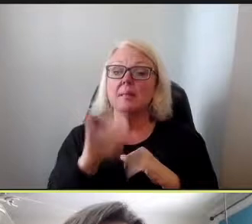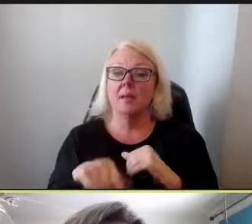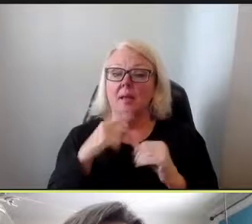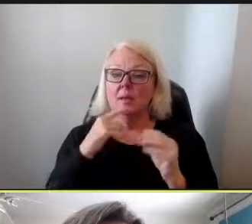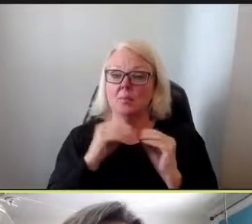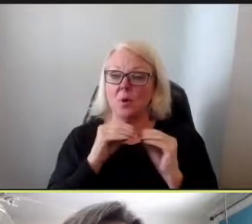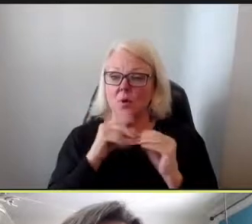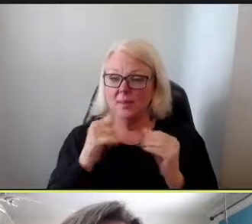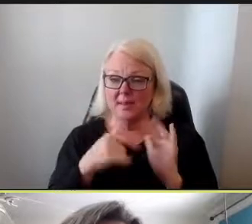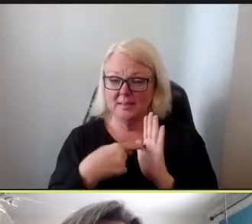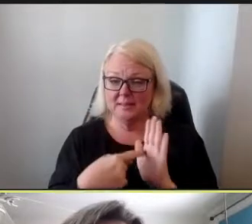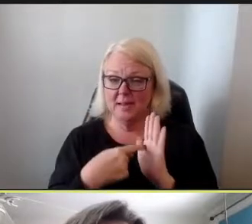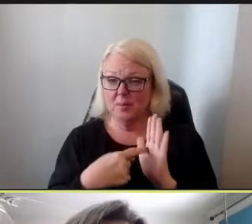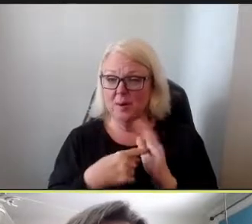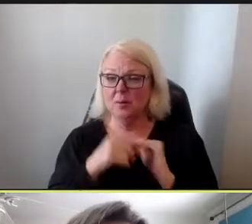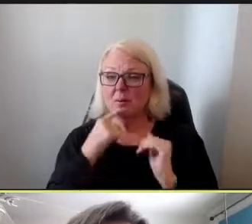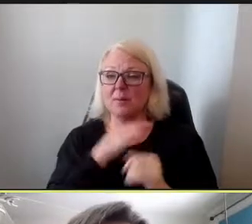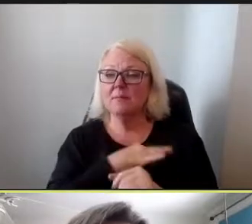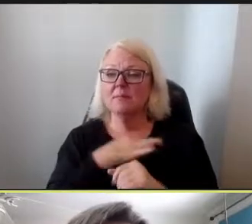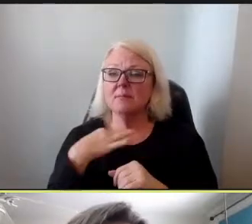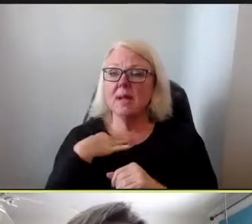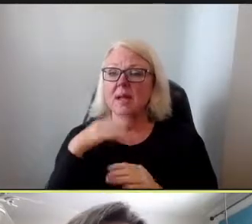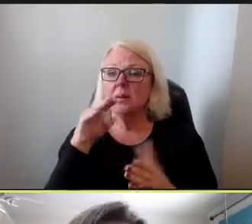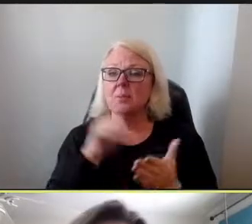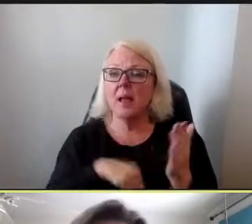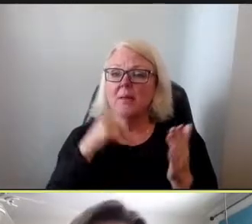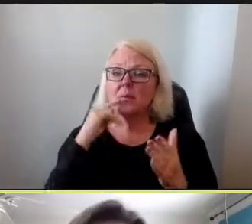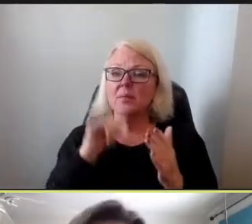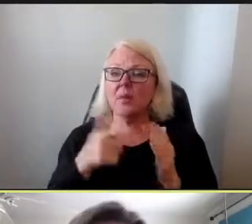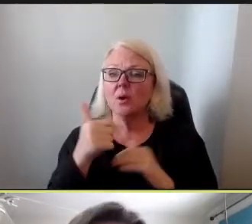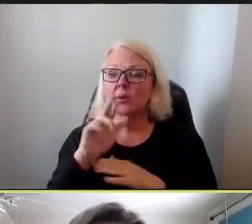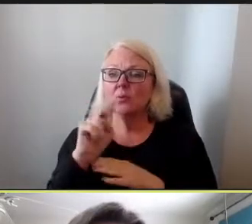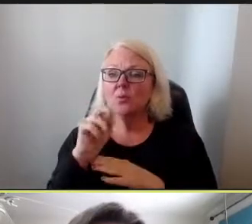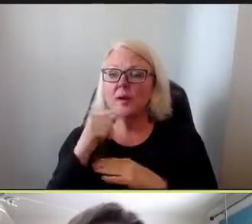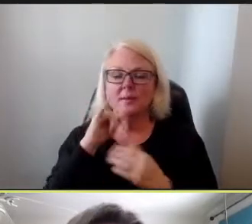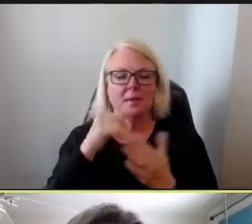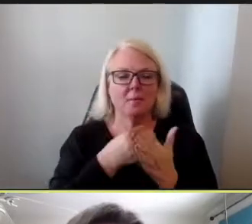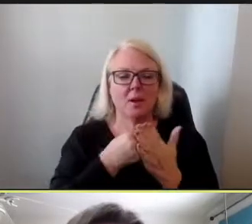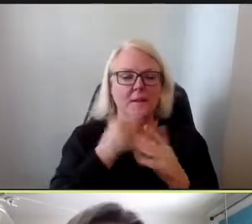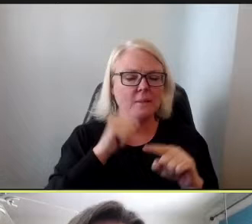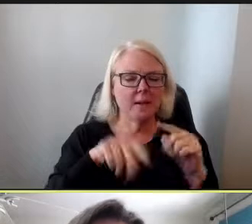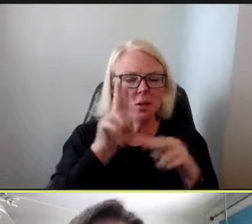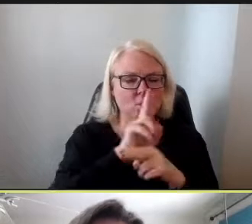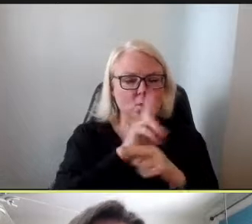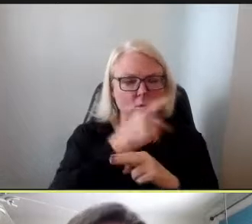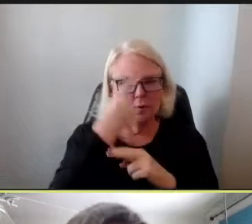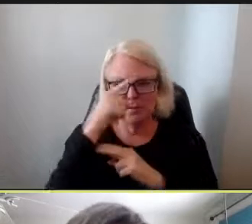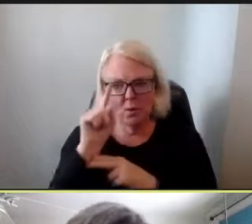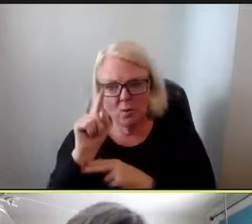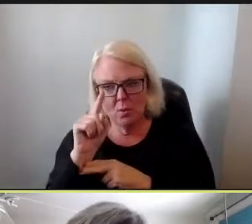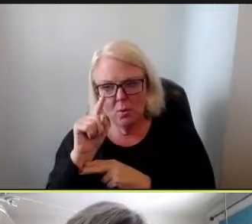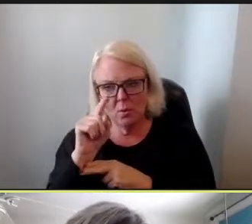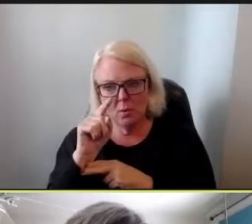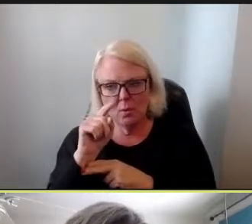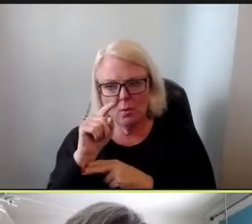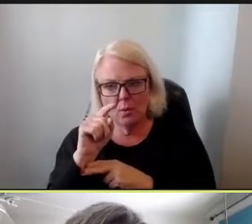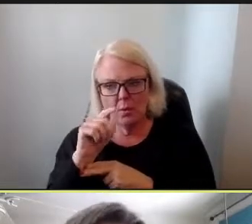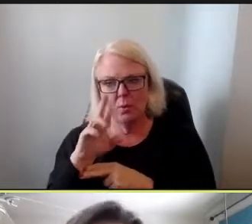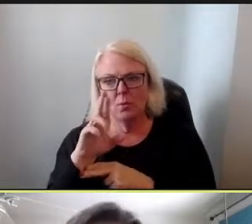particular example, faculty applying for the grants were told that the funds could not be used toward release